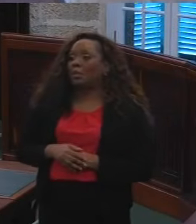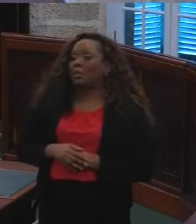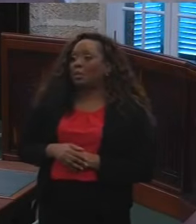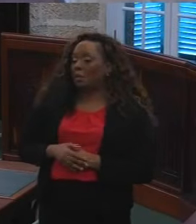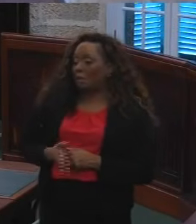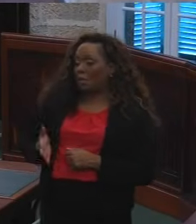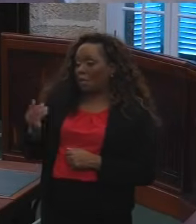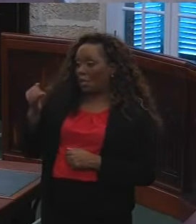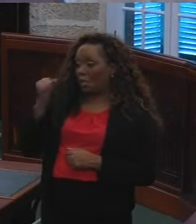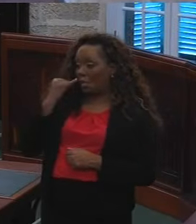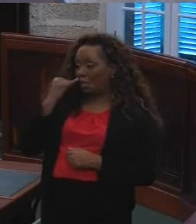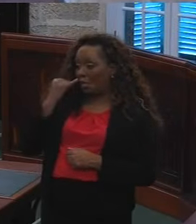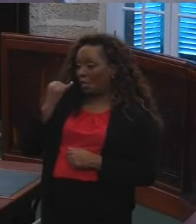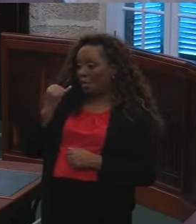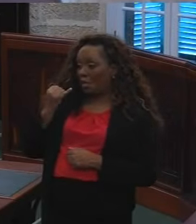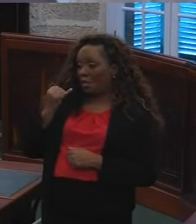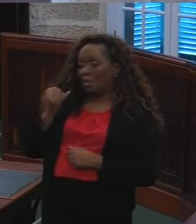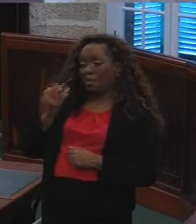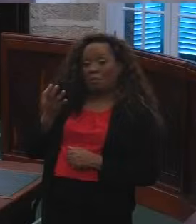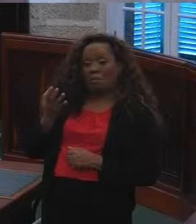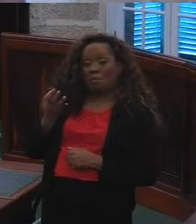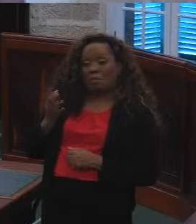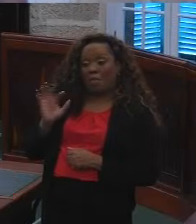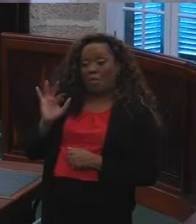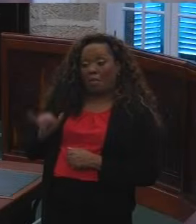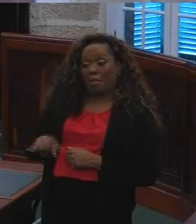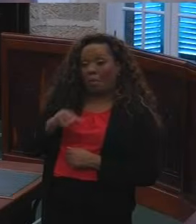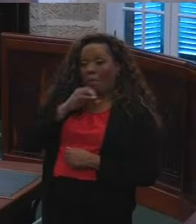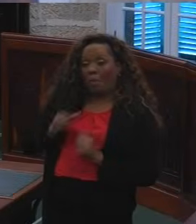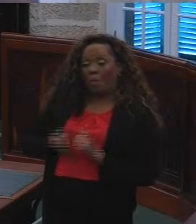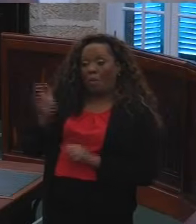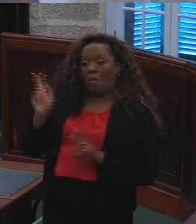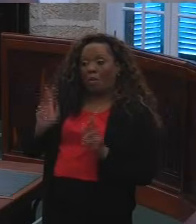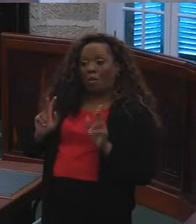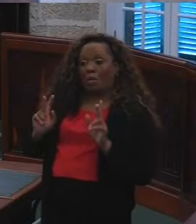where the older person is incapable of giving that consent,